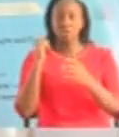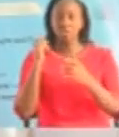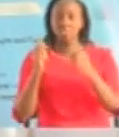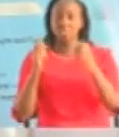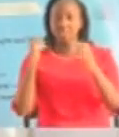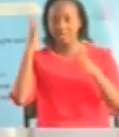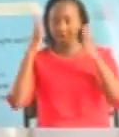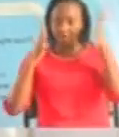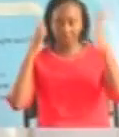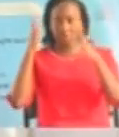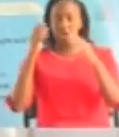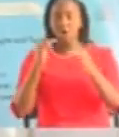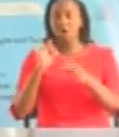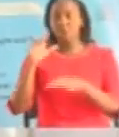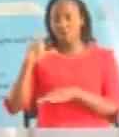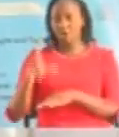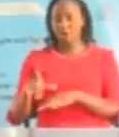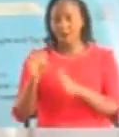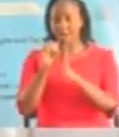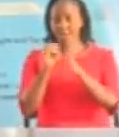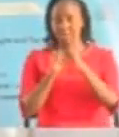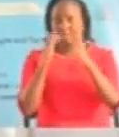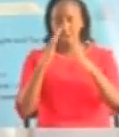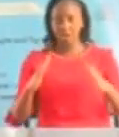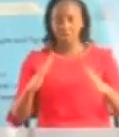the Lower State House hostels.